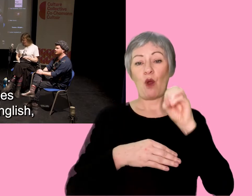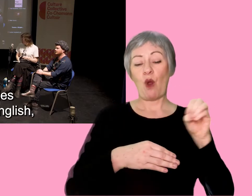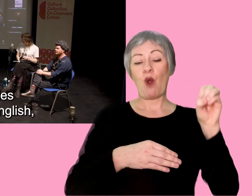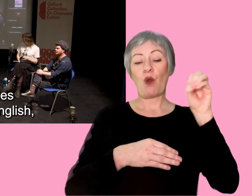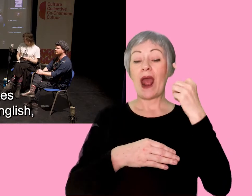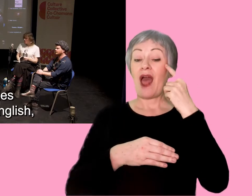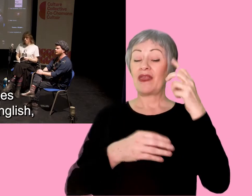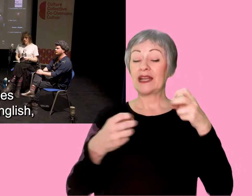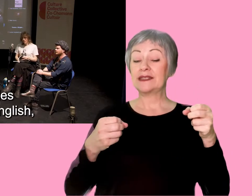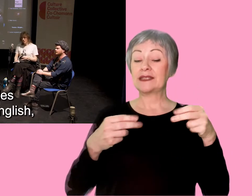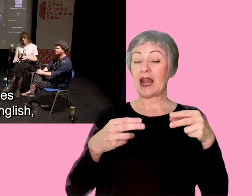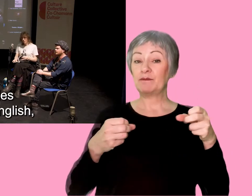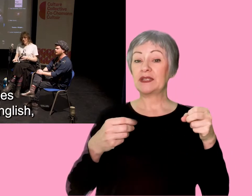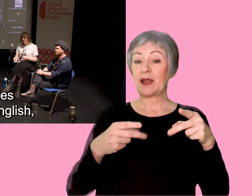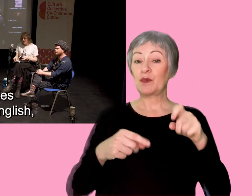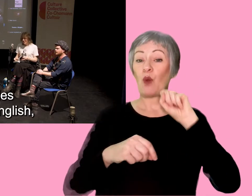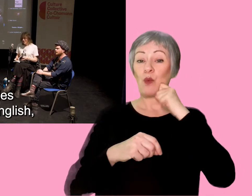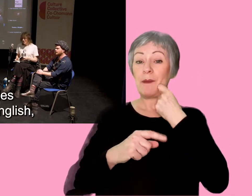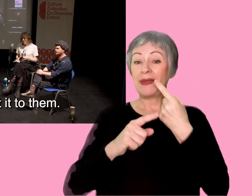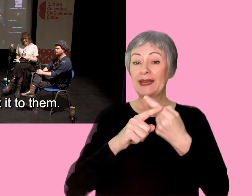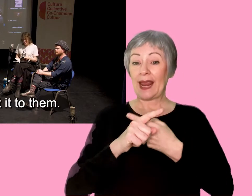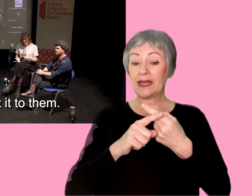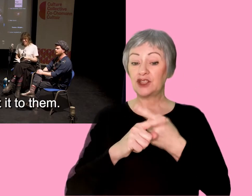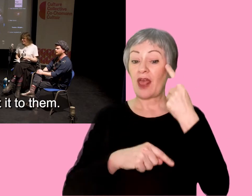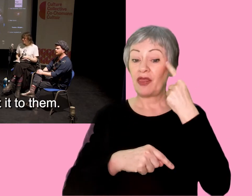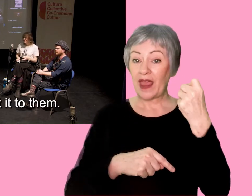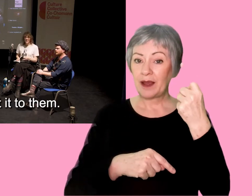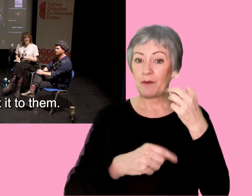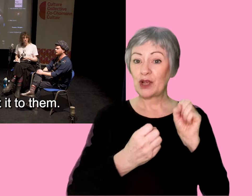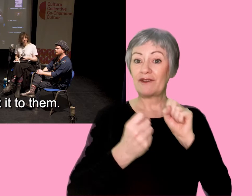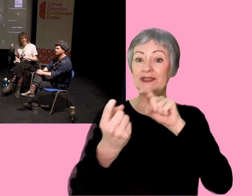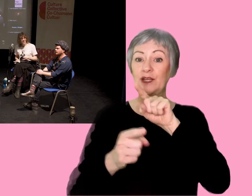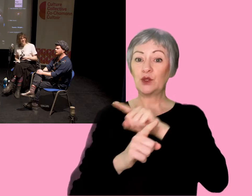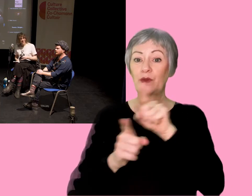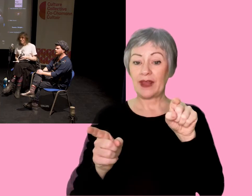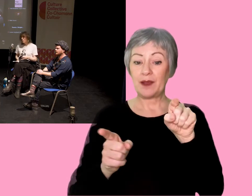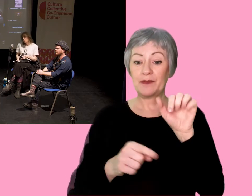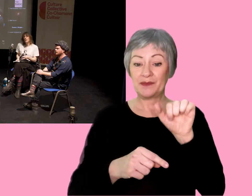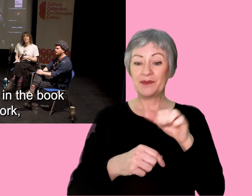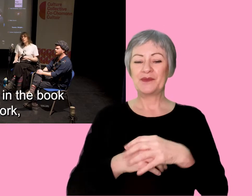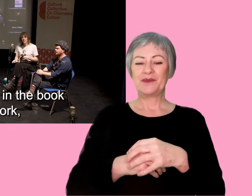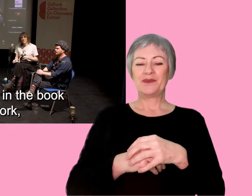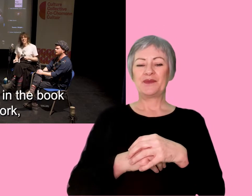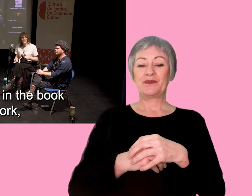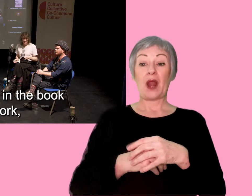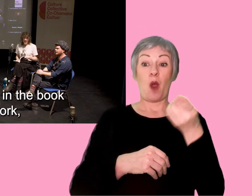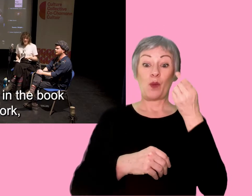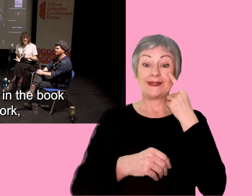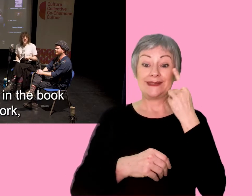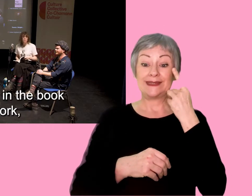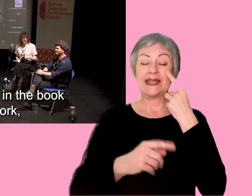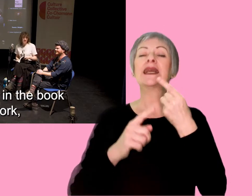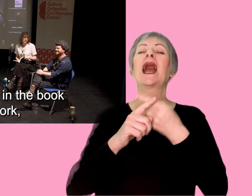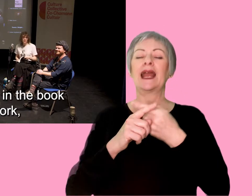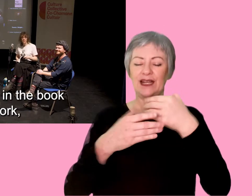I think the subtitles are going to be in English. I think, because I've sent it to them. We'll see. will There's find English